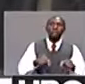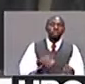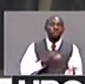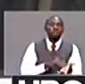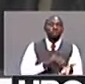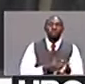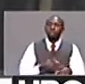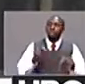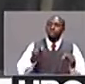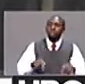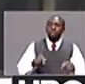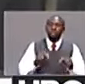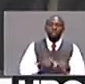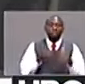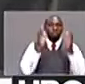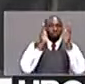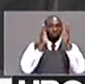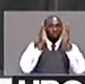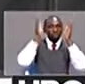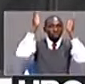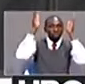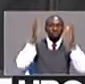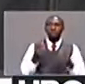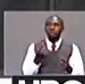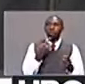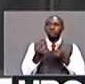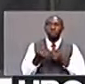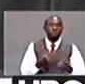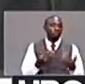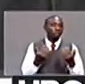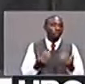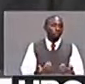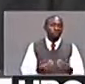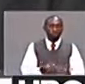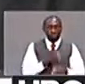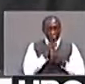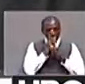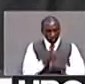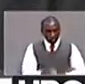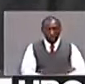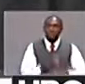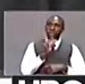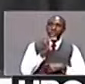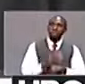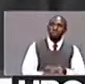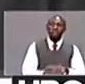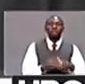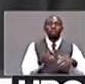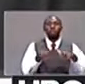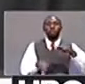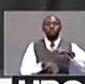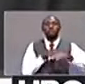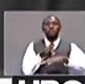is the Archbishop that we are talking of now. Right Honourable Speaker, the Prime Minister is here.